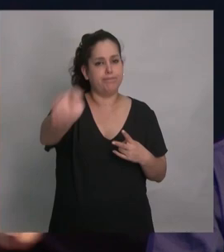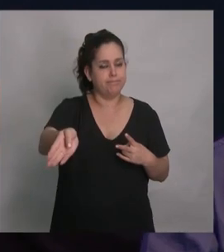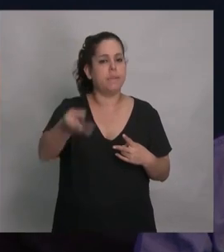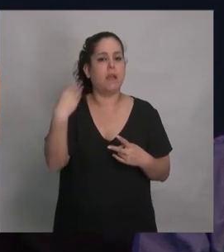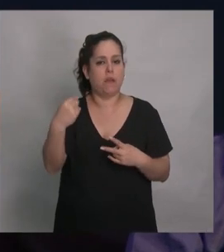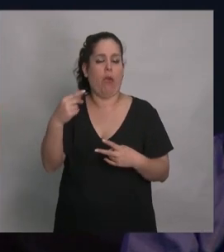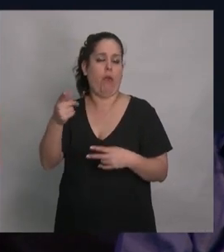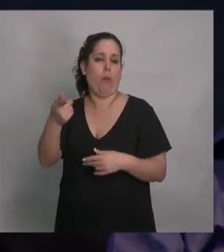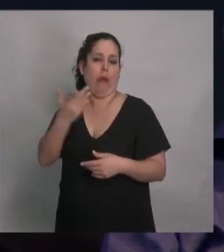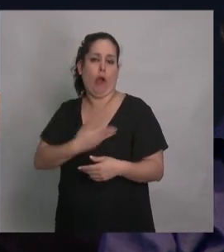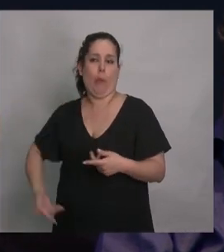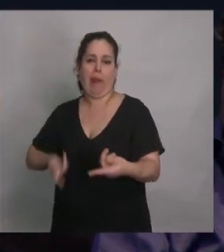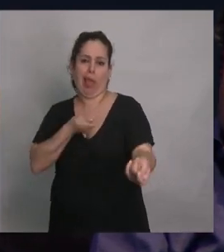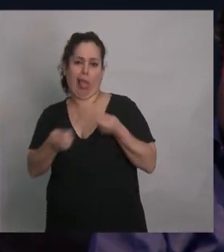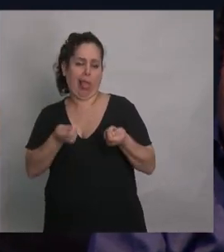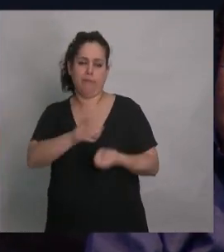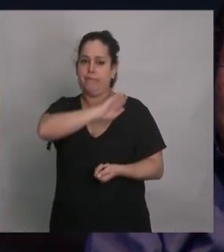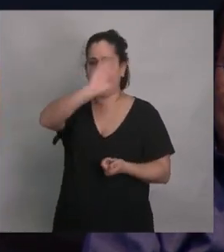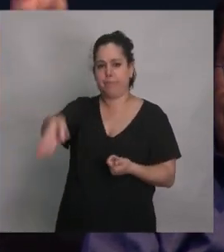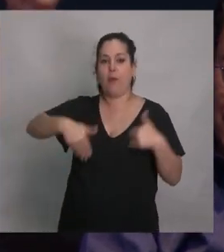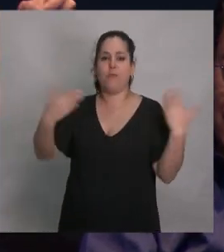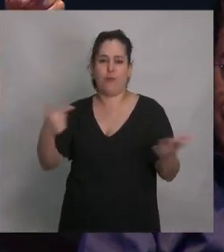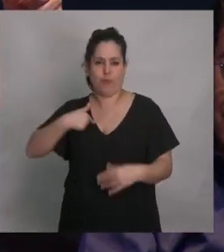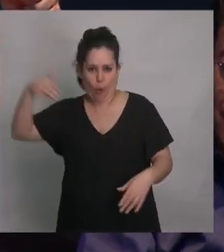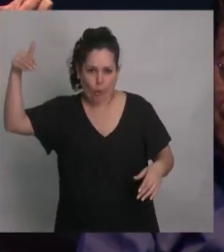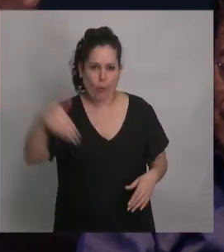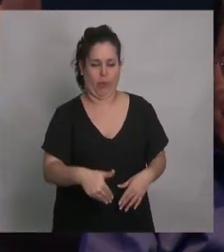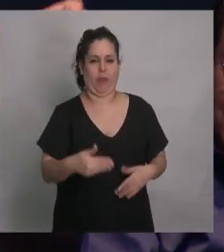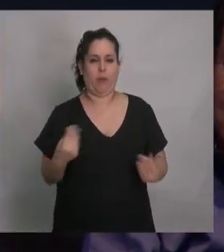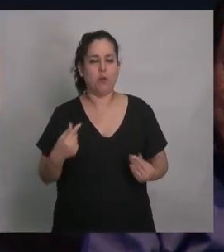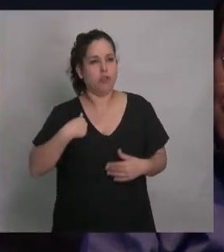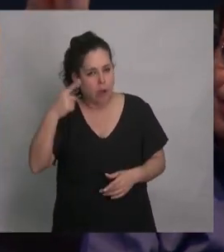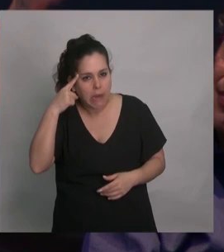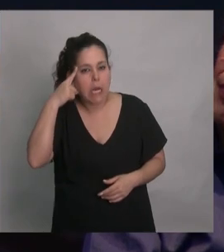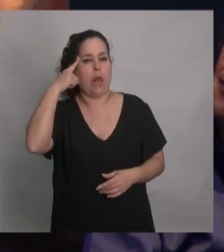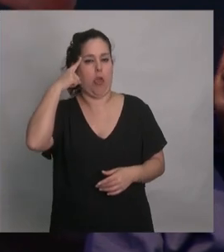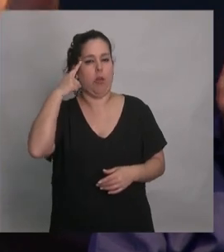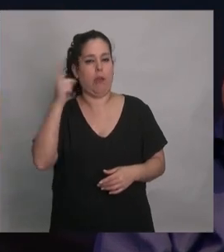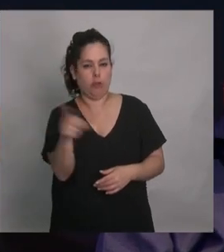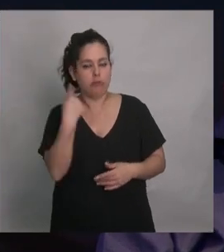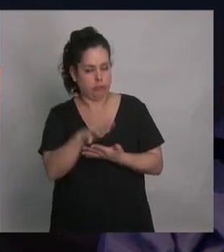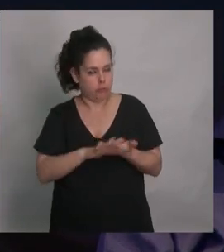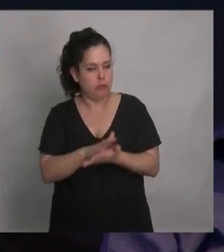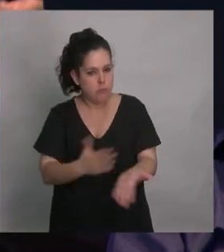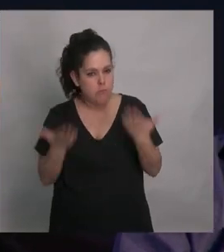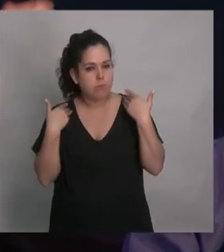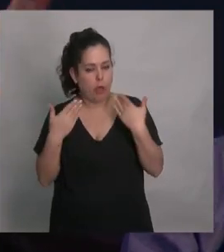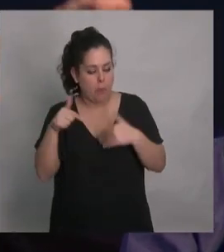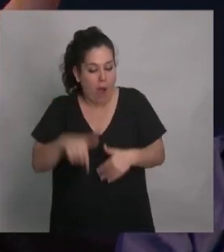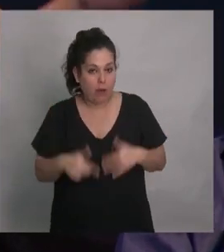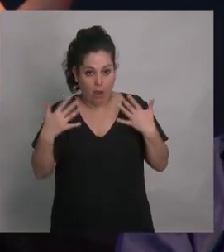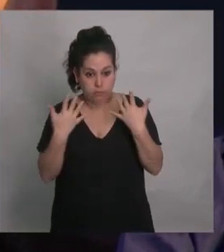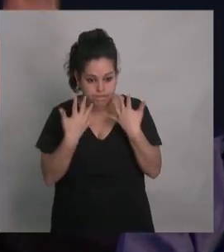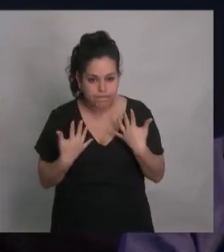And that is I come here, because I think we will be more prepared than